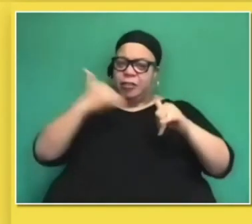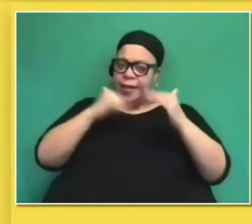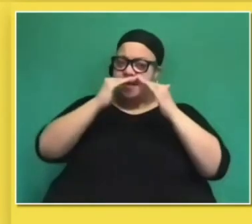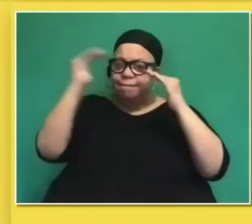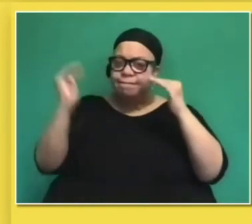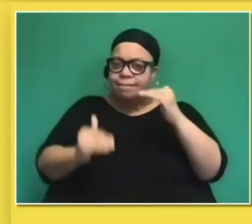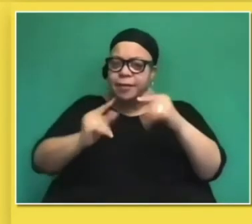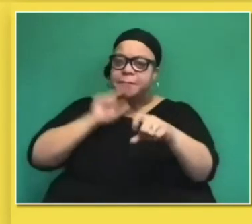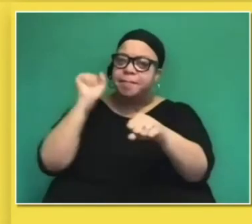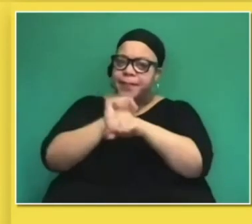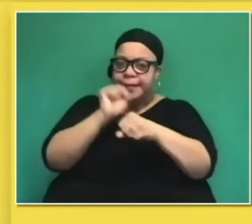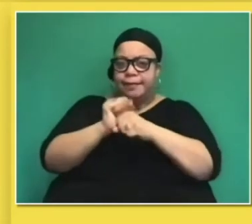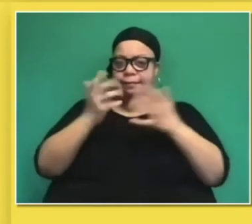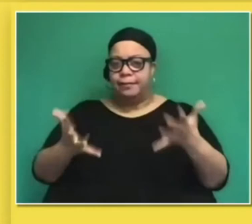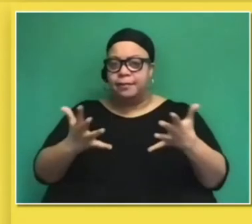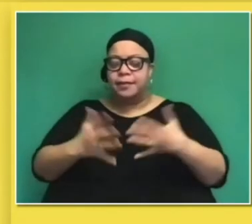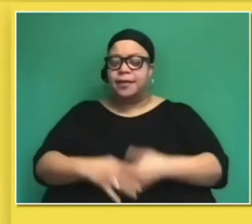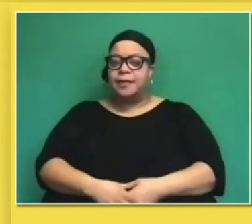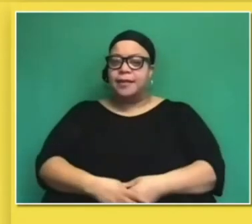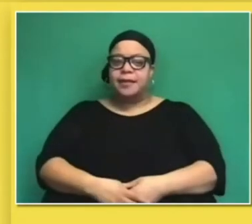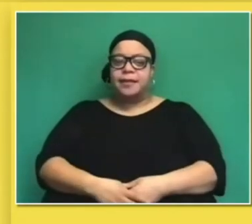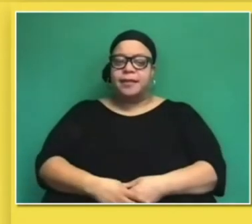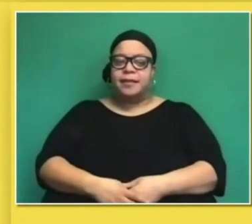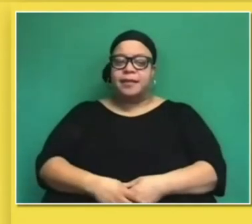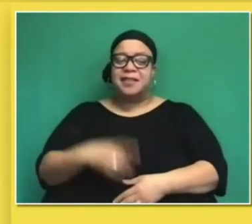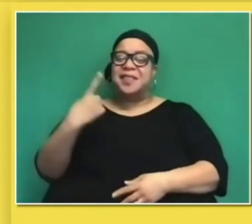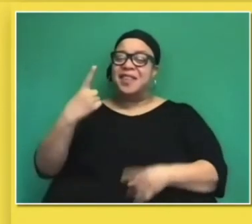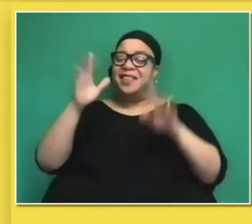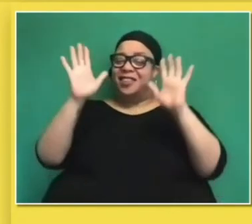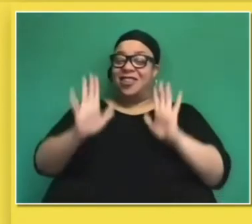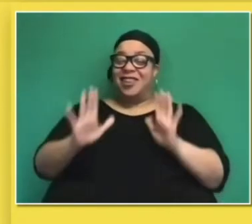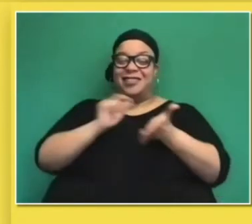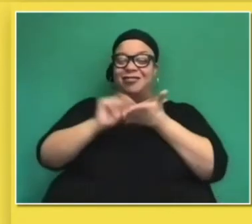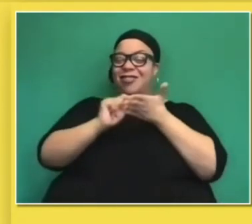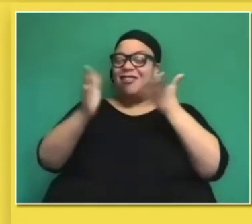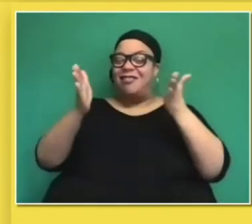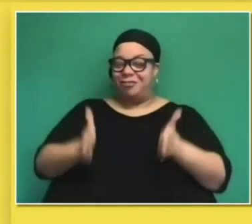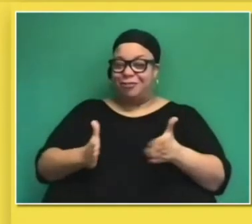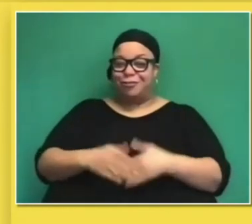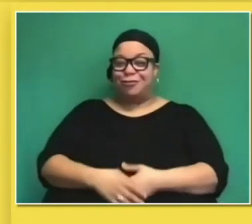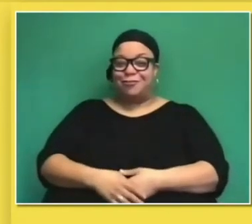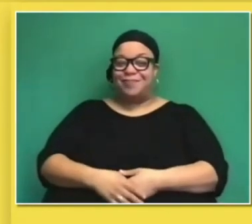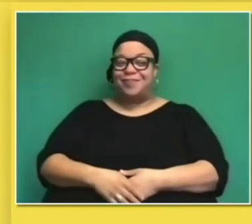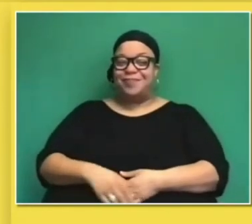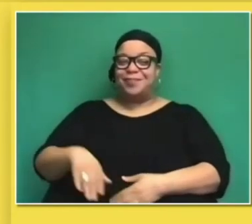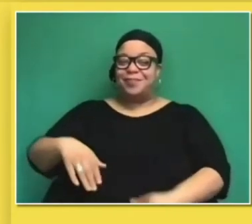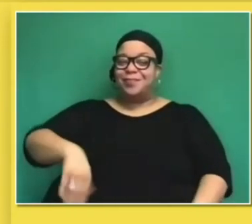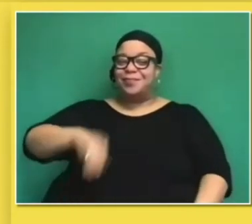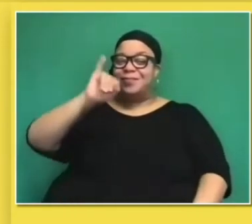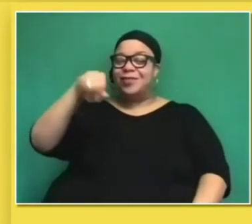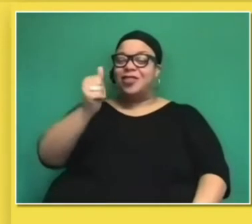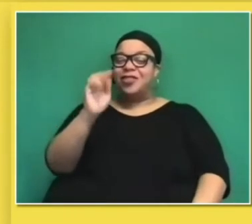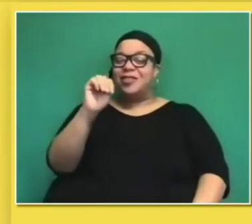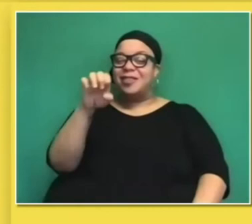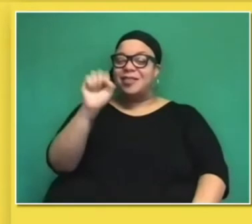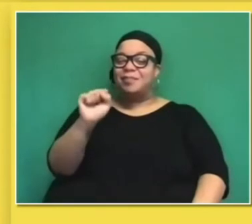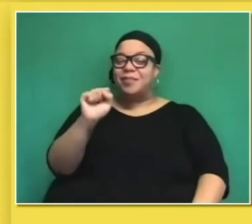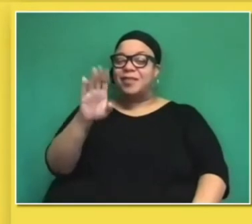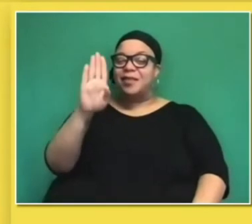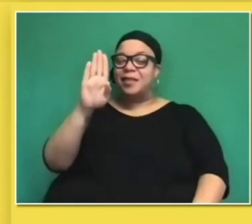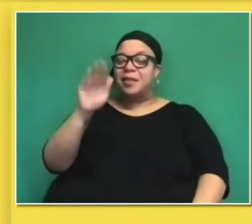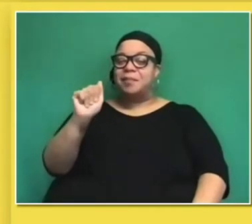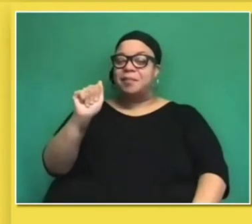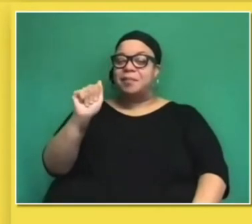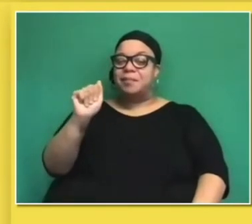As one of the great writers in our society, James Baldwin, taught us, we can have disagreement until your